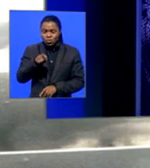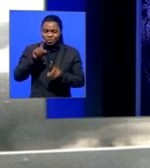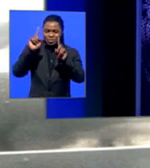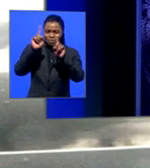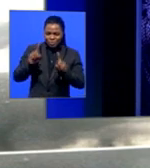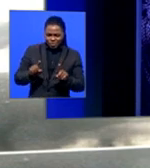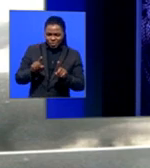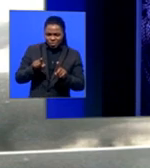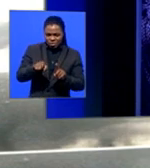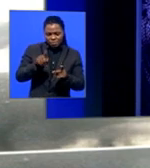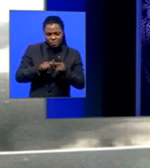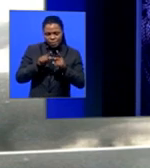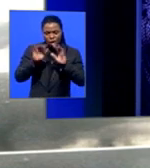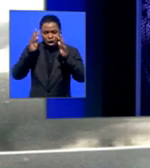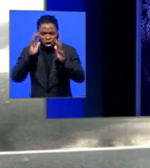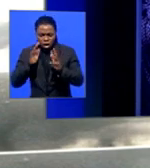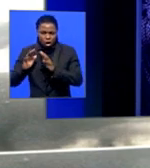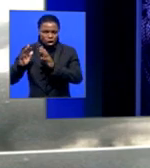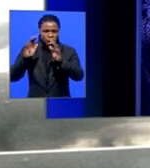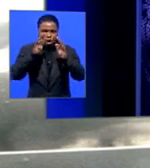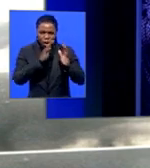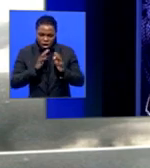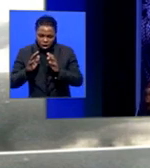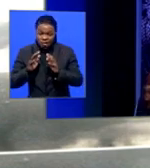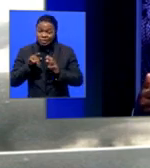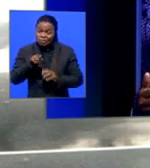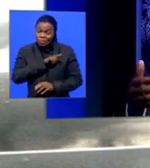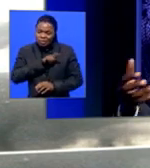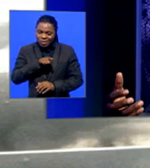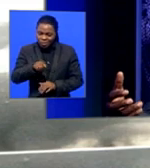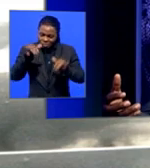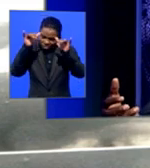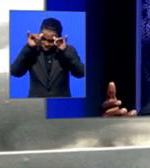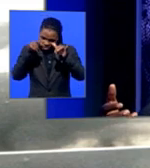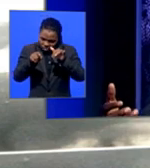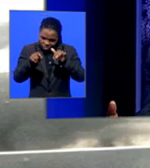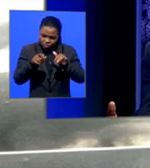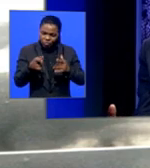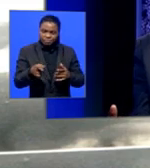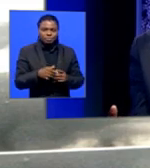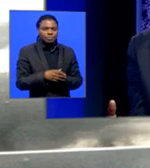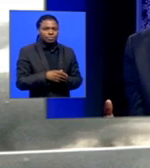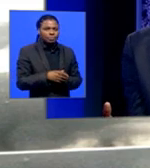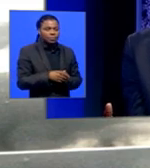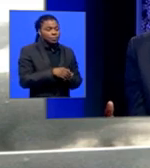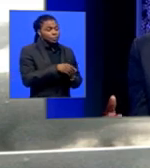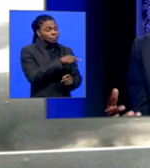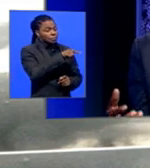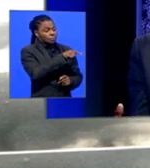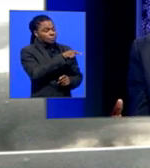They will ululate to the cow, and because this cow accompanies a